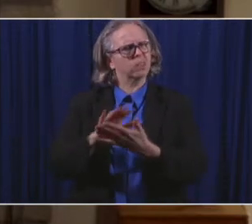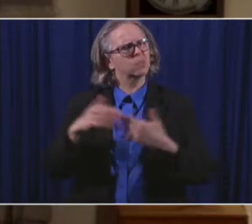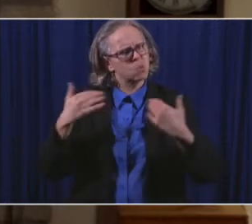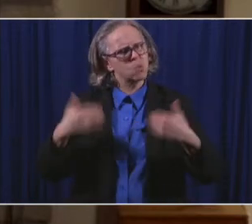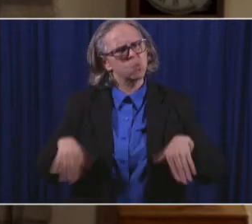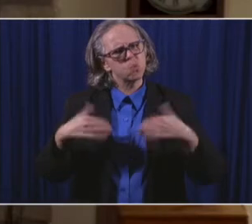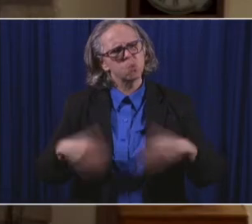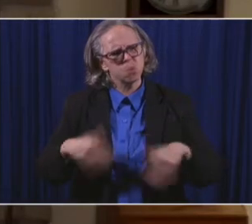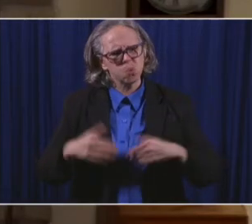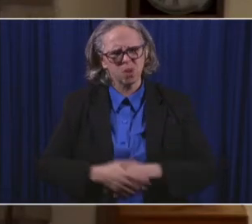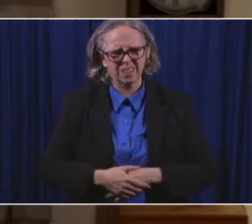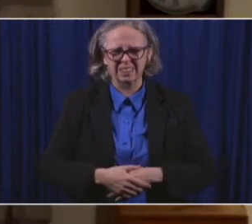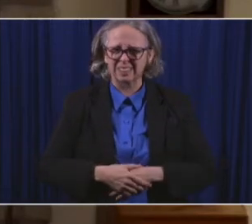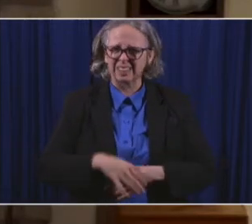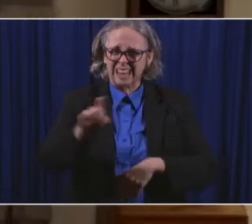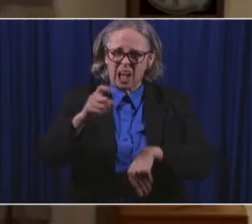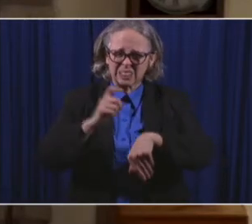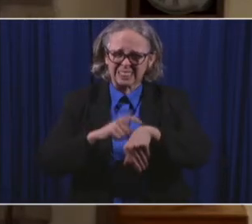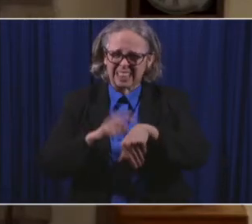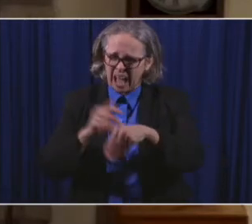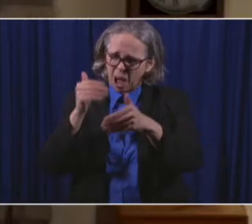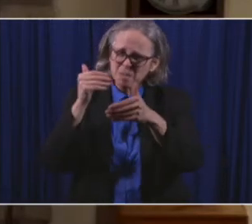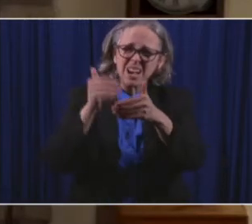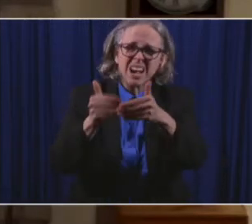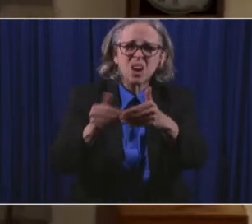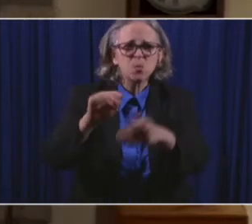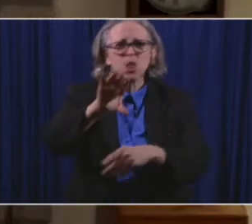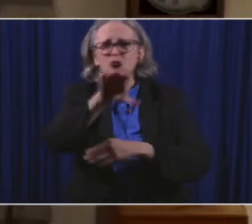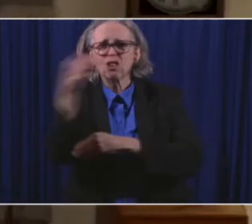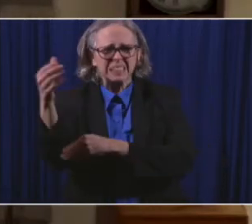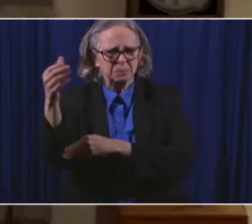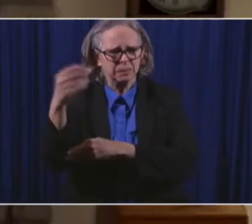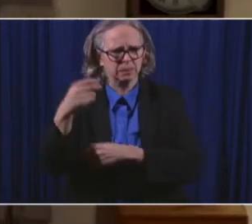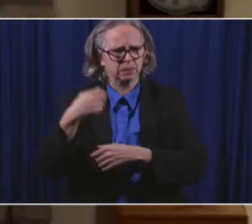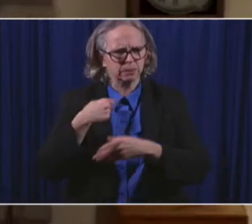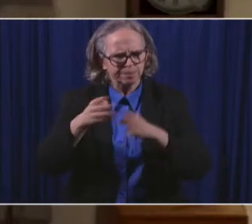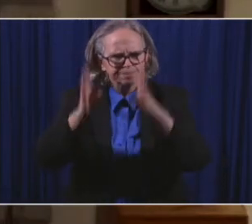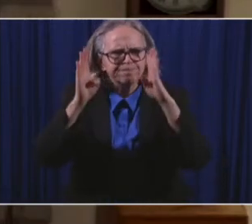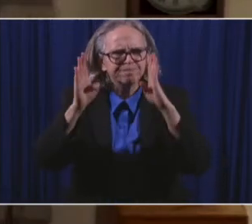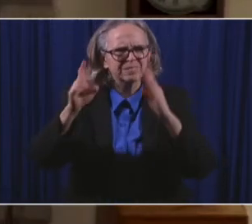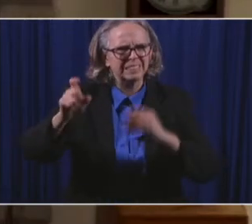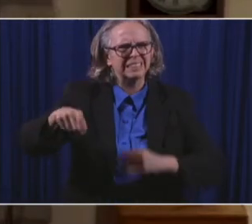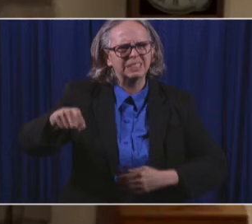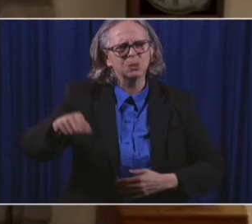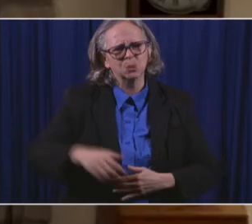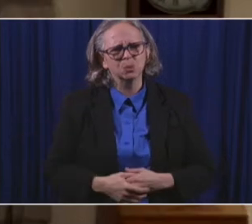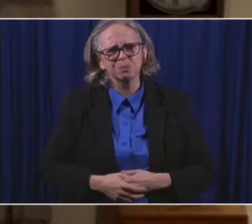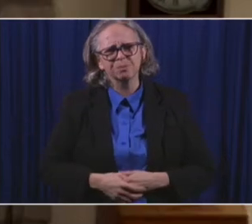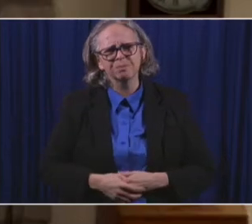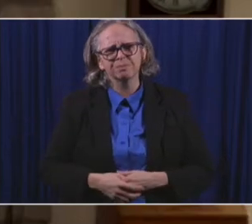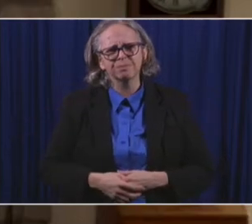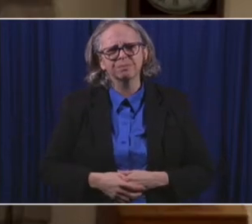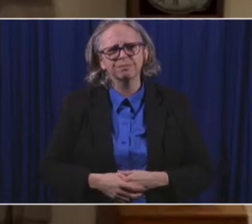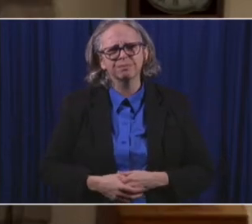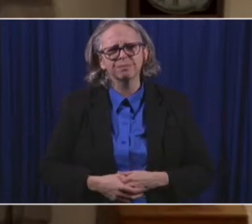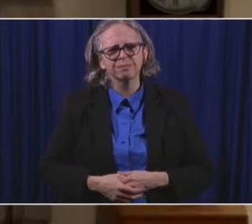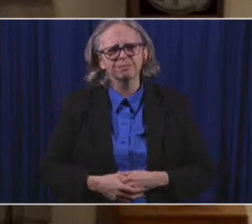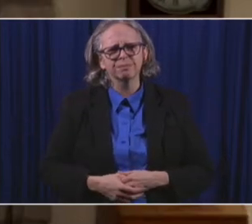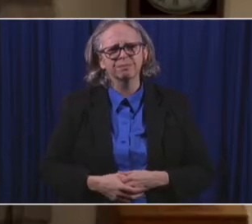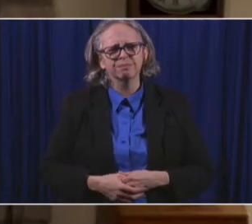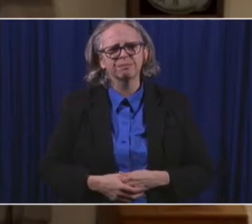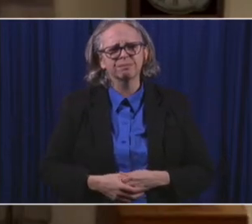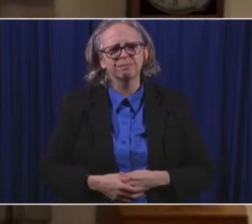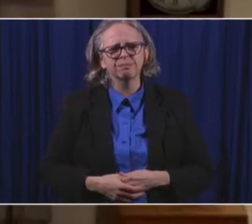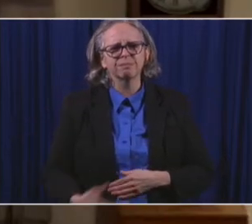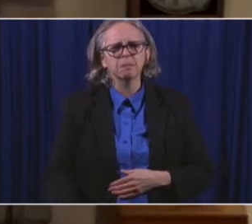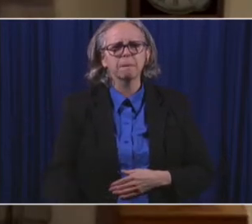Christmas break. This is Eric, let's go